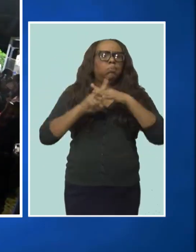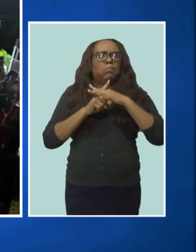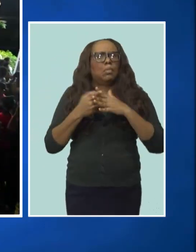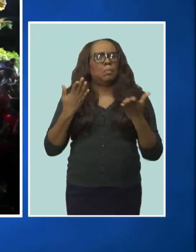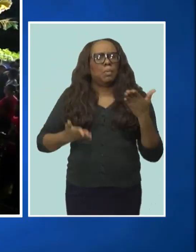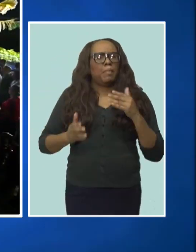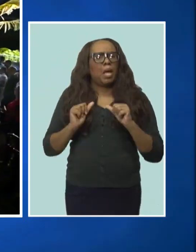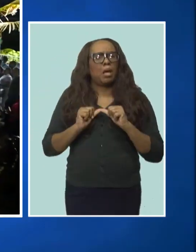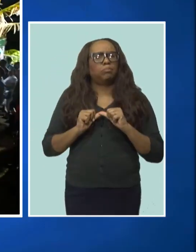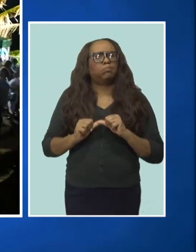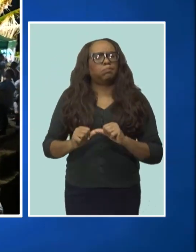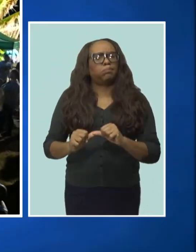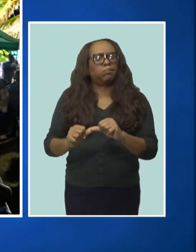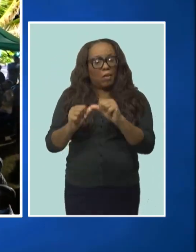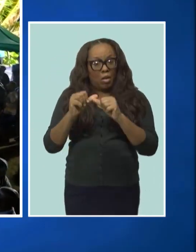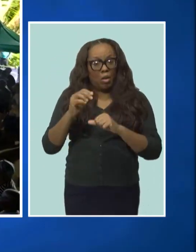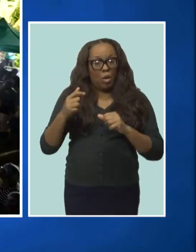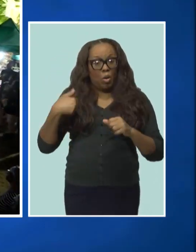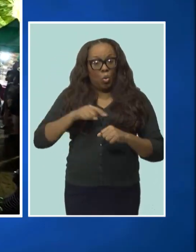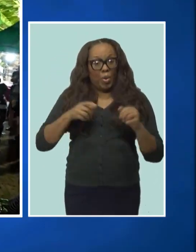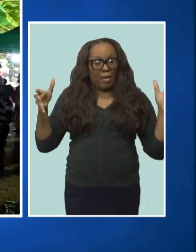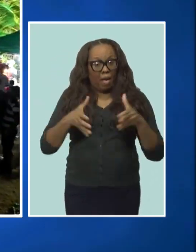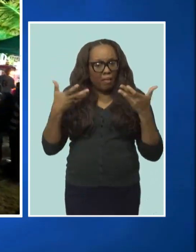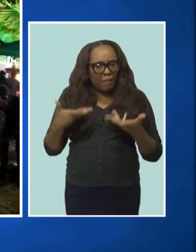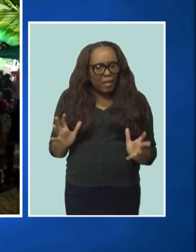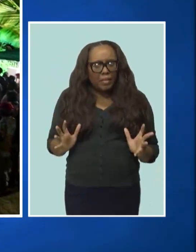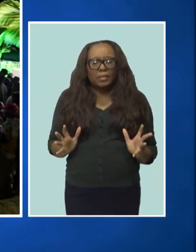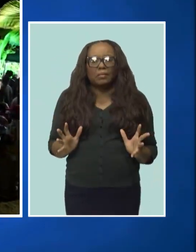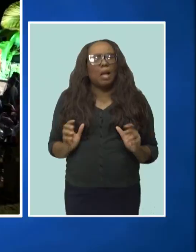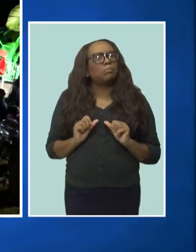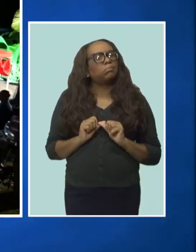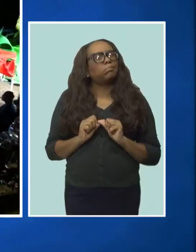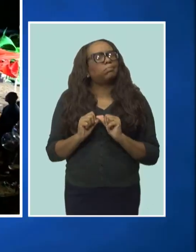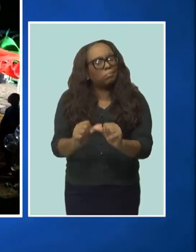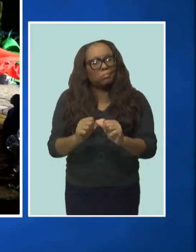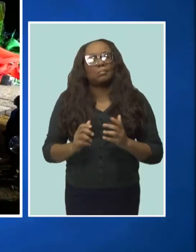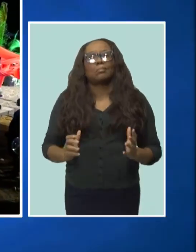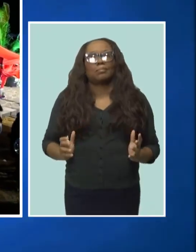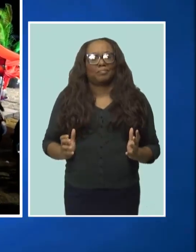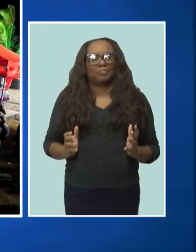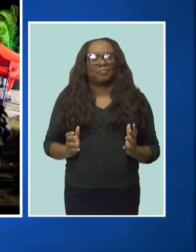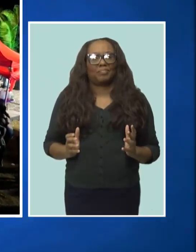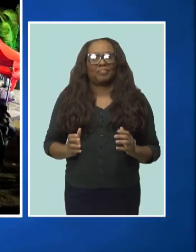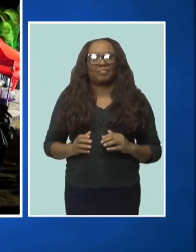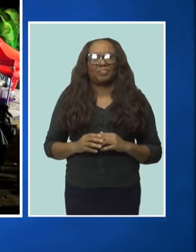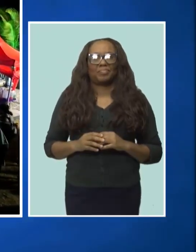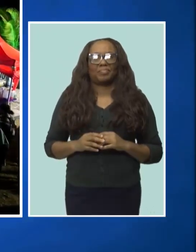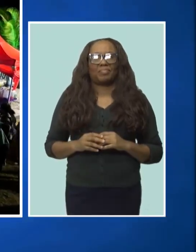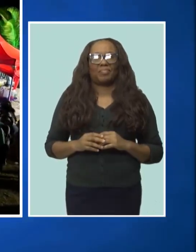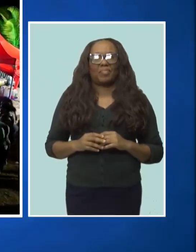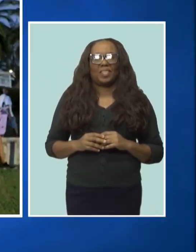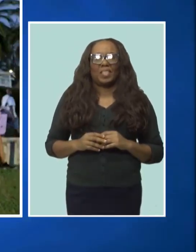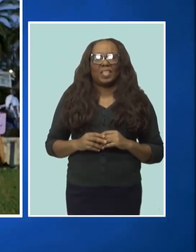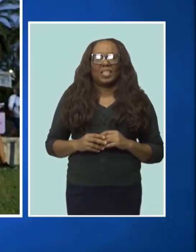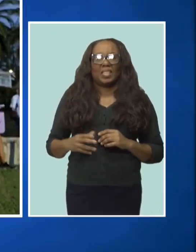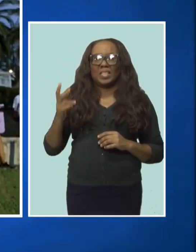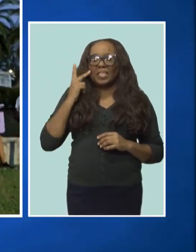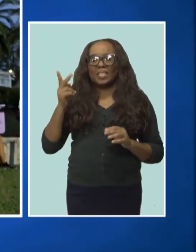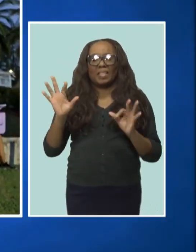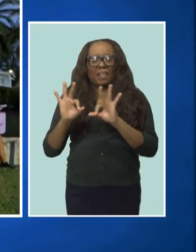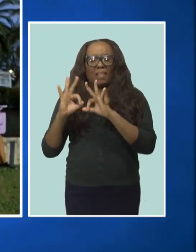do after regathering is finished. But I'll tell you this, okay, you see a good mix of